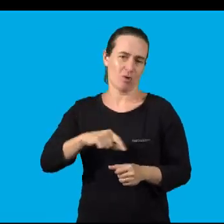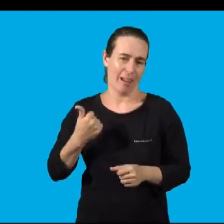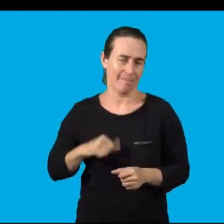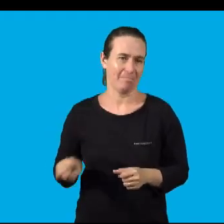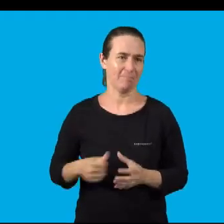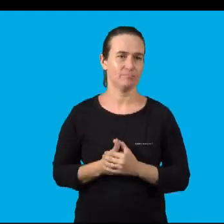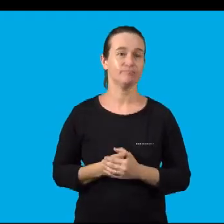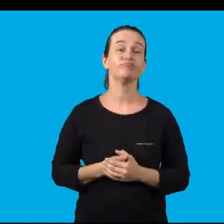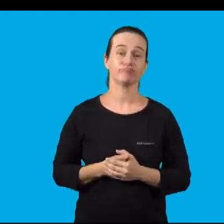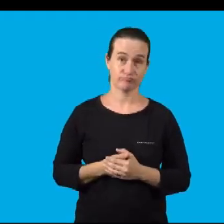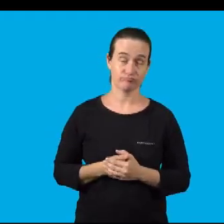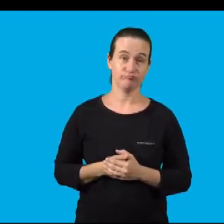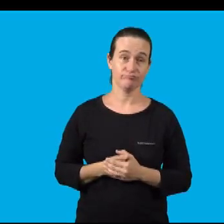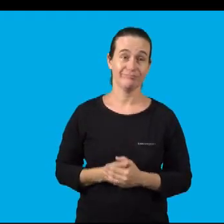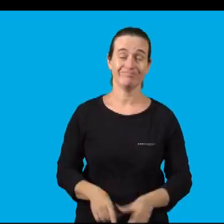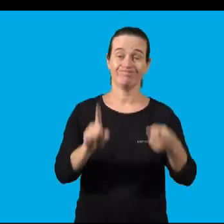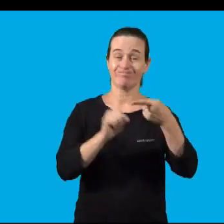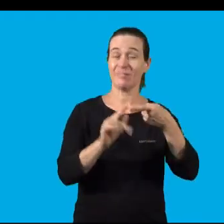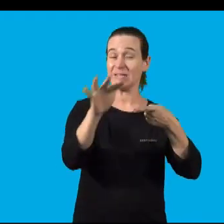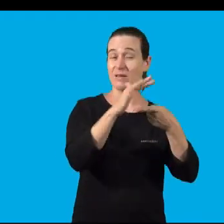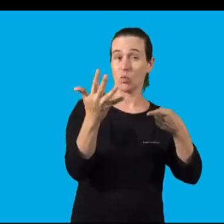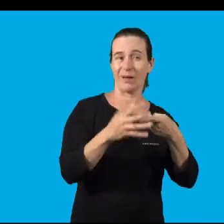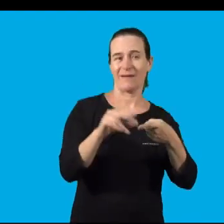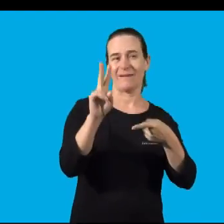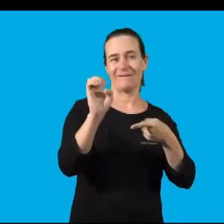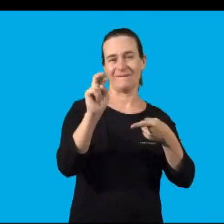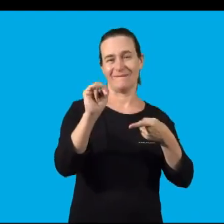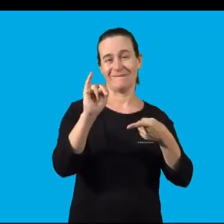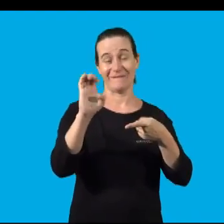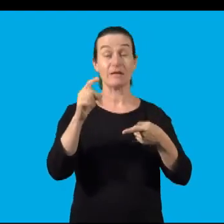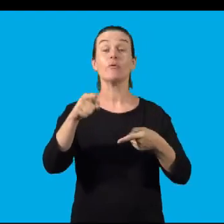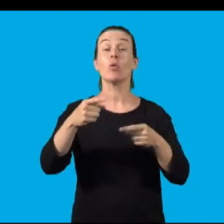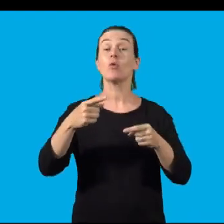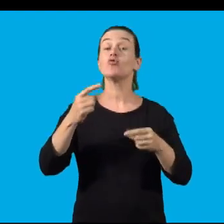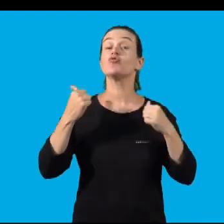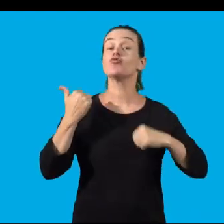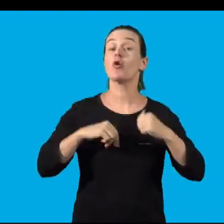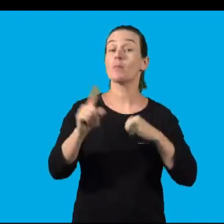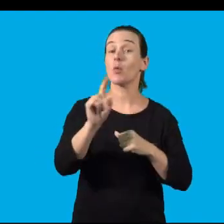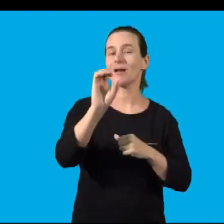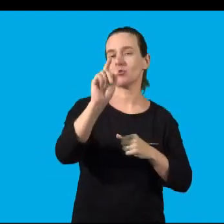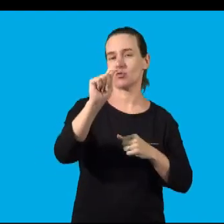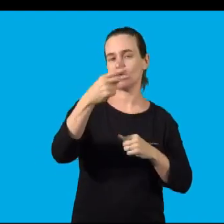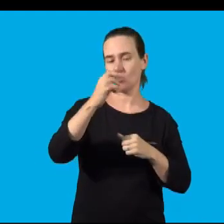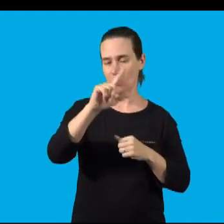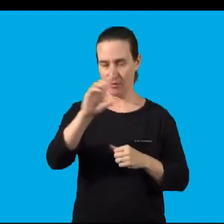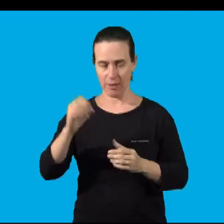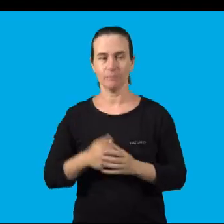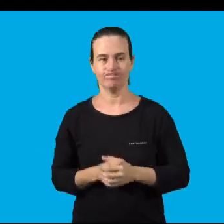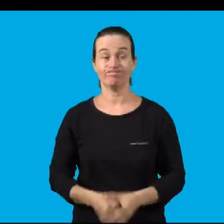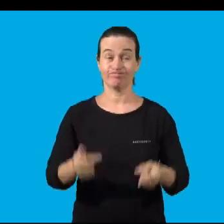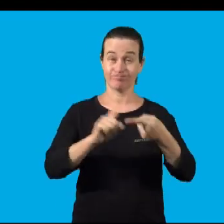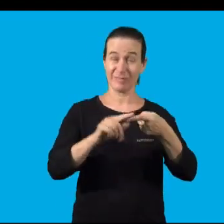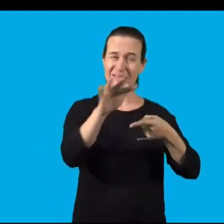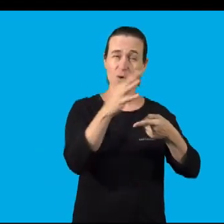Othello. The primary setting is Venice. The major characters are Othello, Desdemona, Iago,